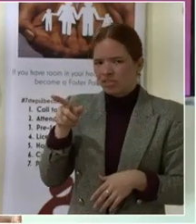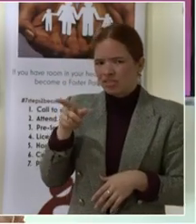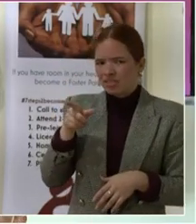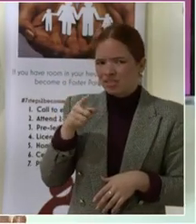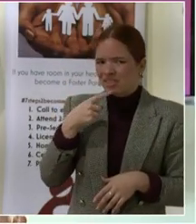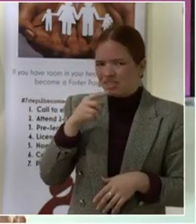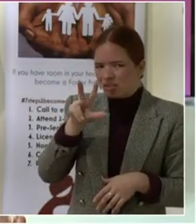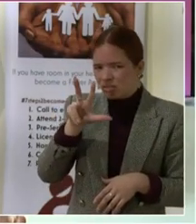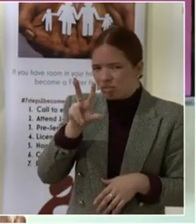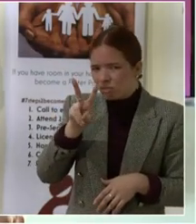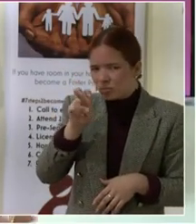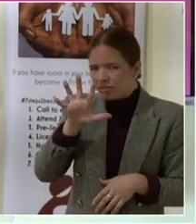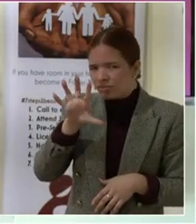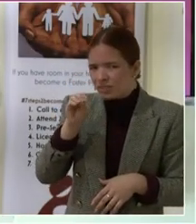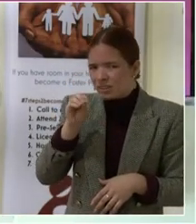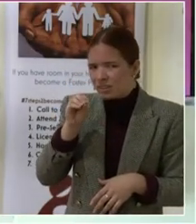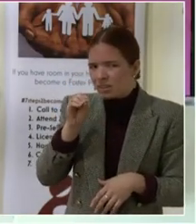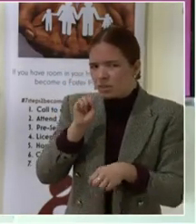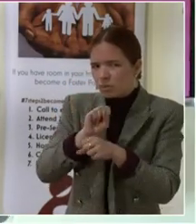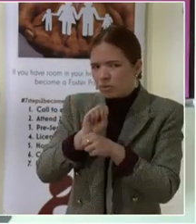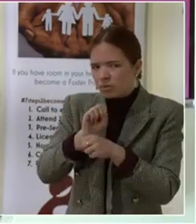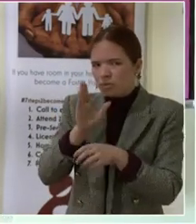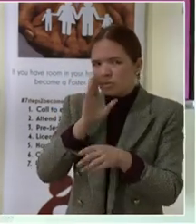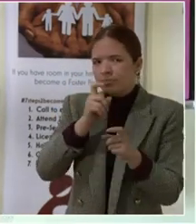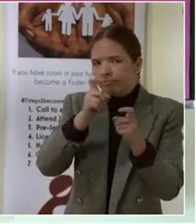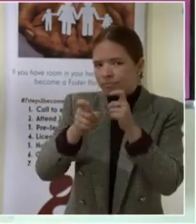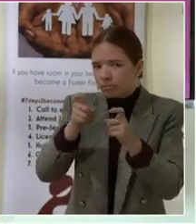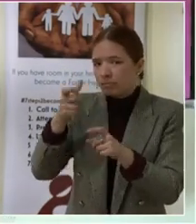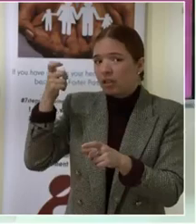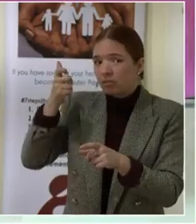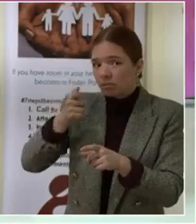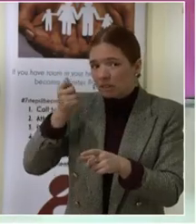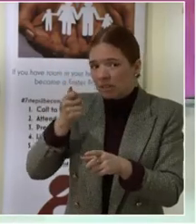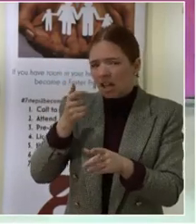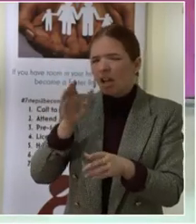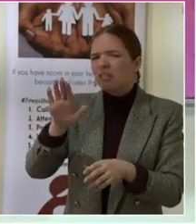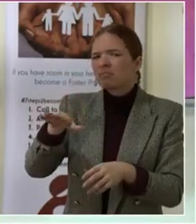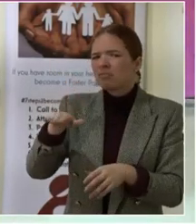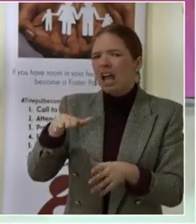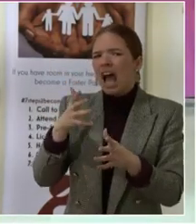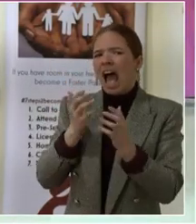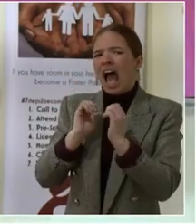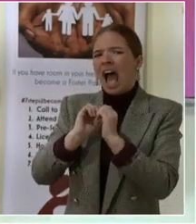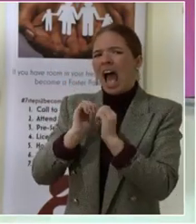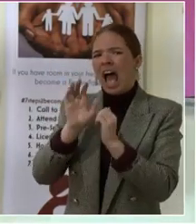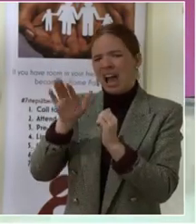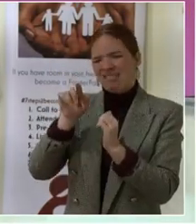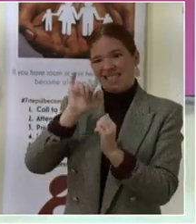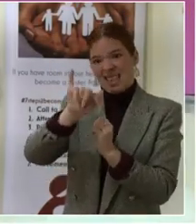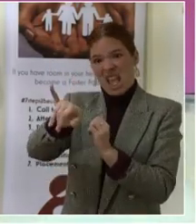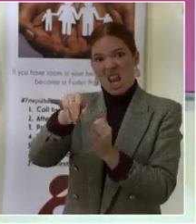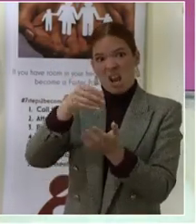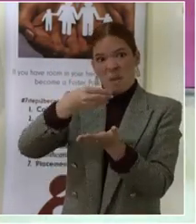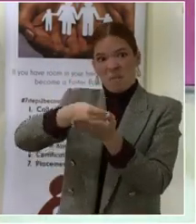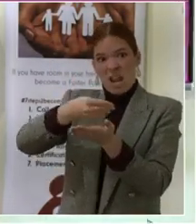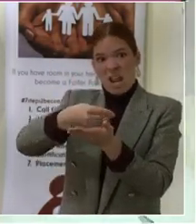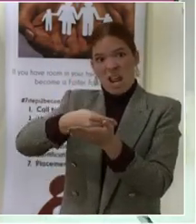your government is hoping to dole out grants to. How are you going to be able to tell where that money is well spent? How can you